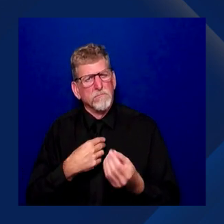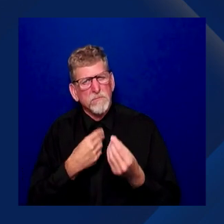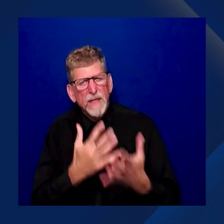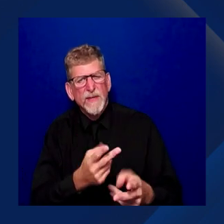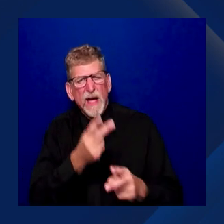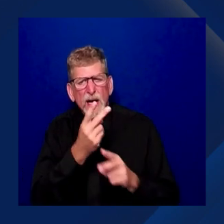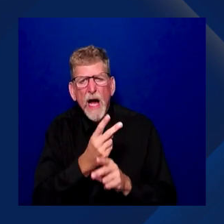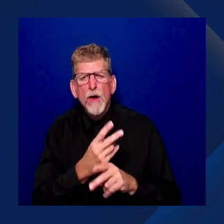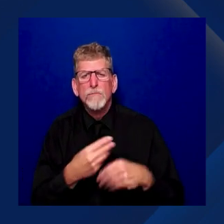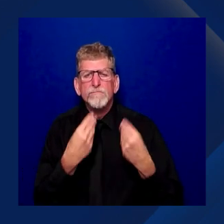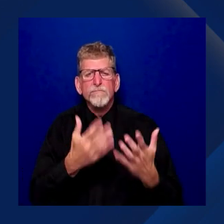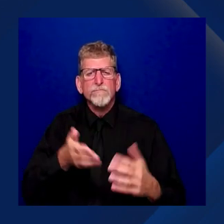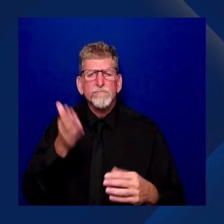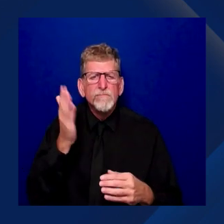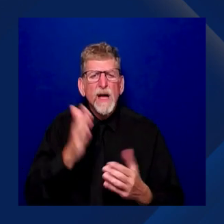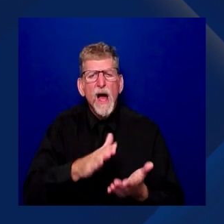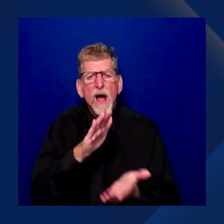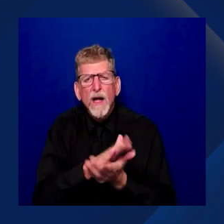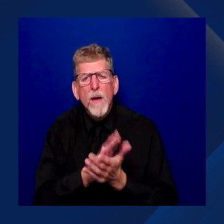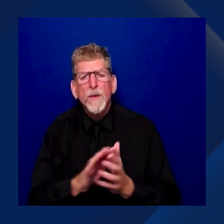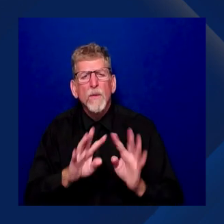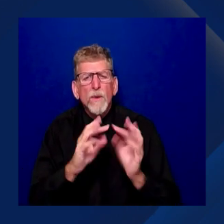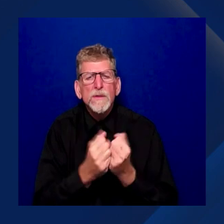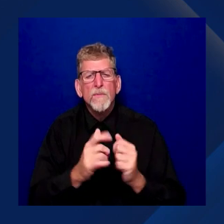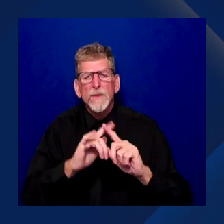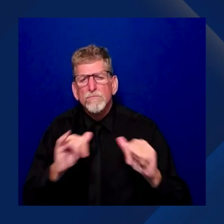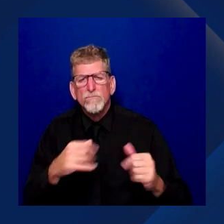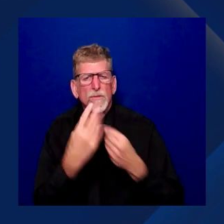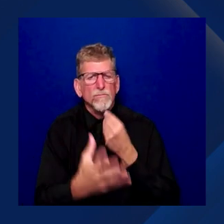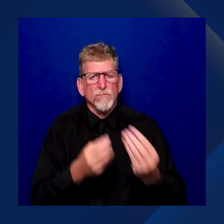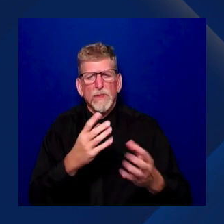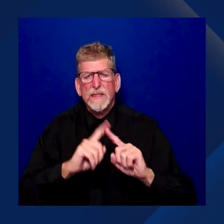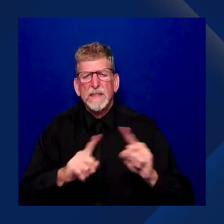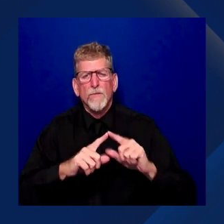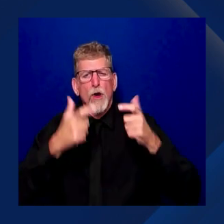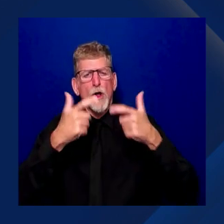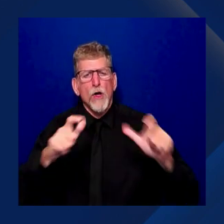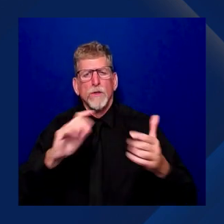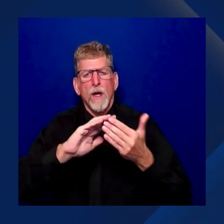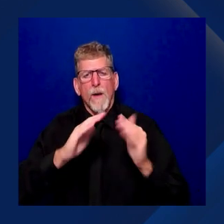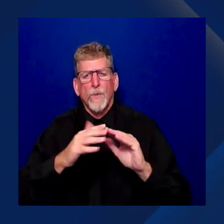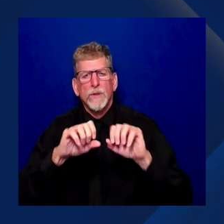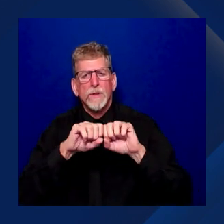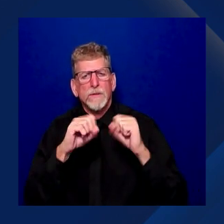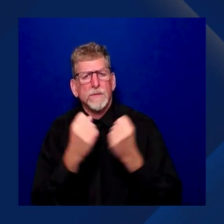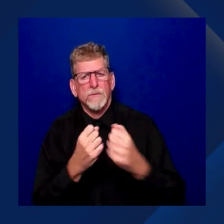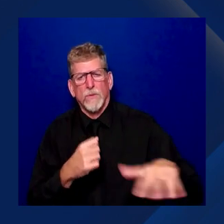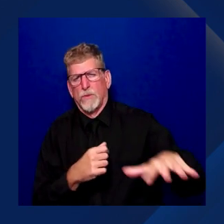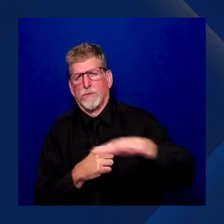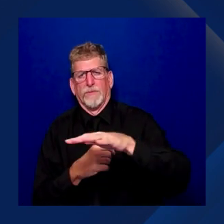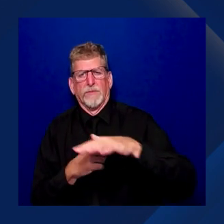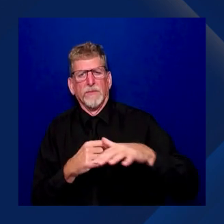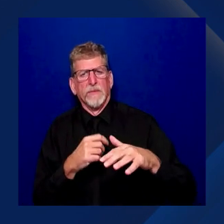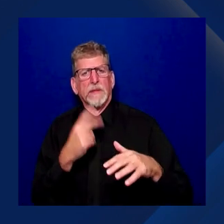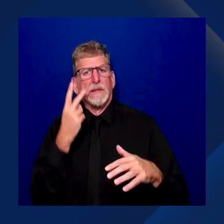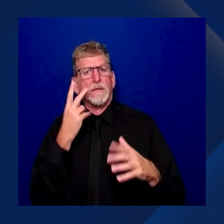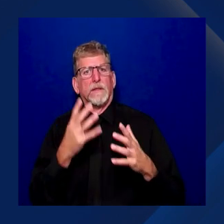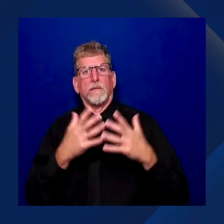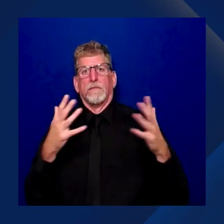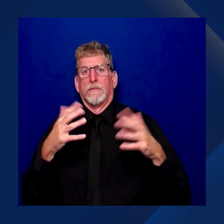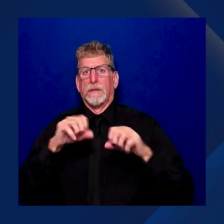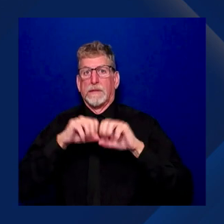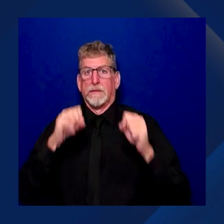seen firsthand the systemic issues and disparities present in women's care, especially in maternal newborn